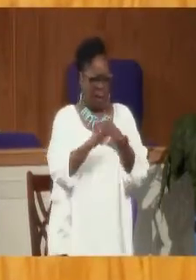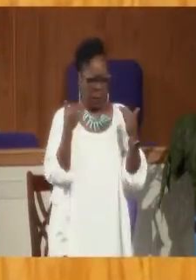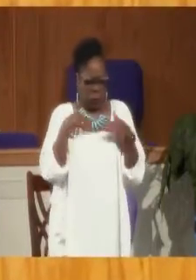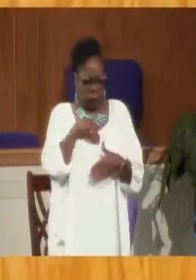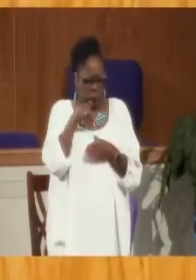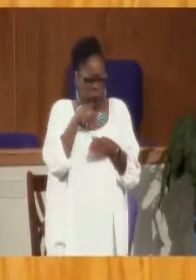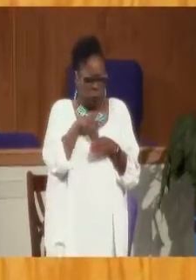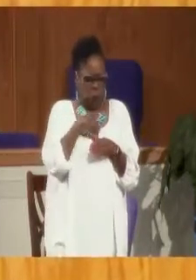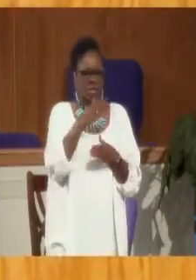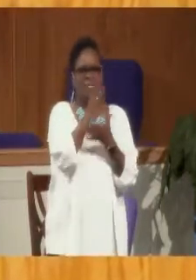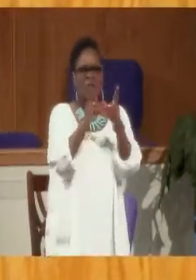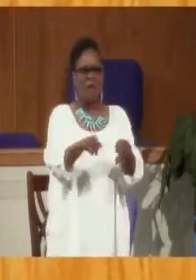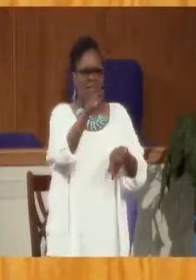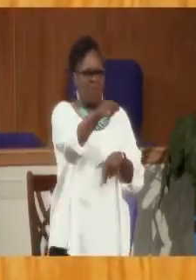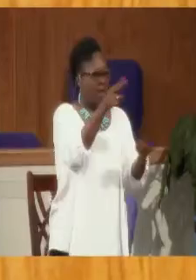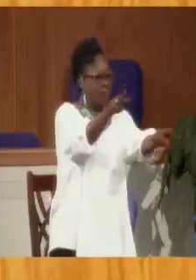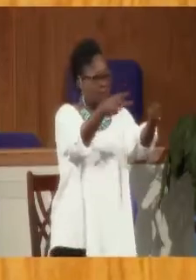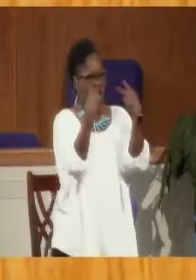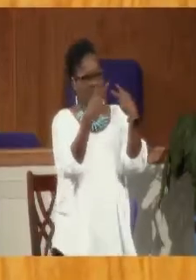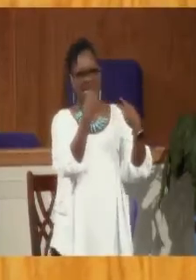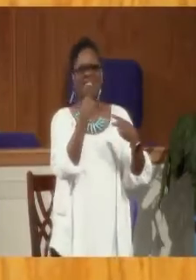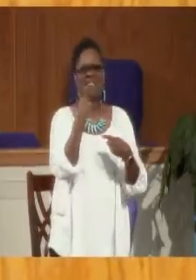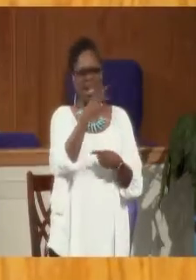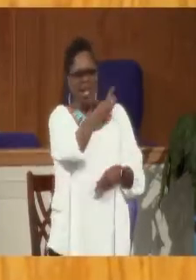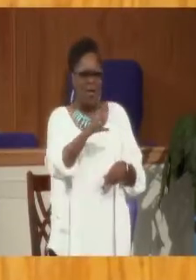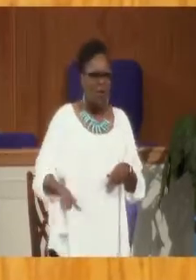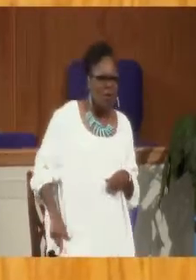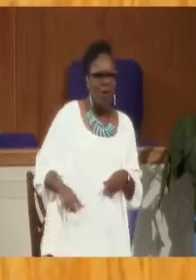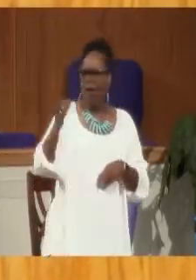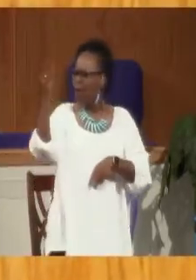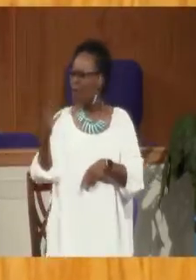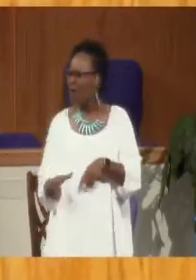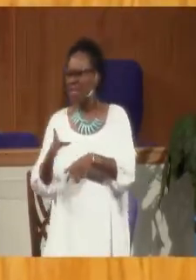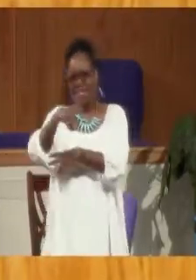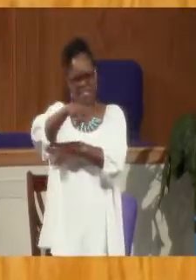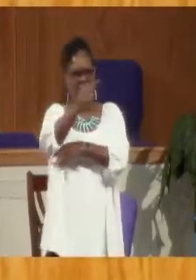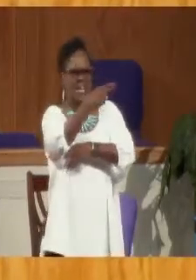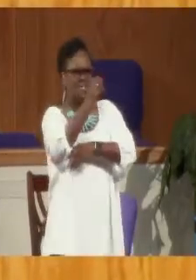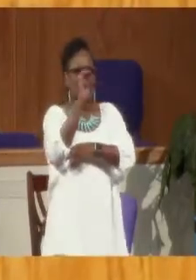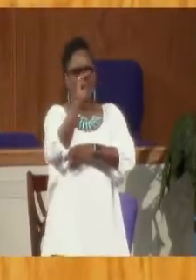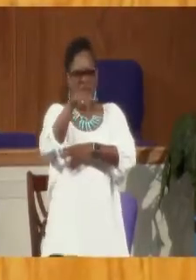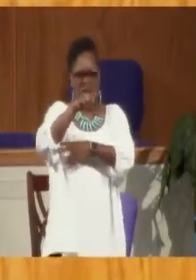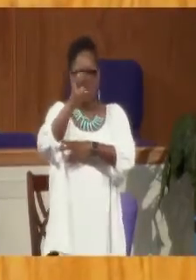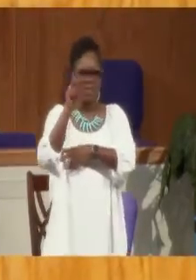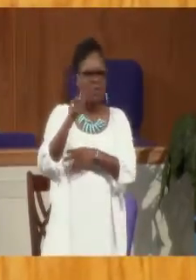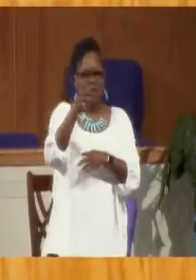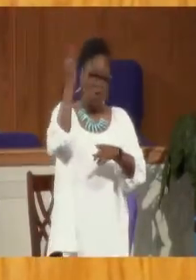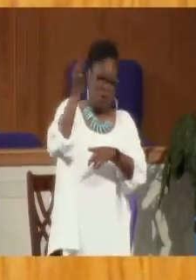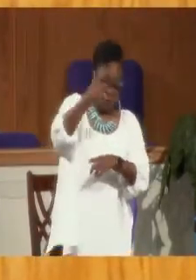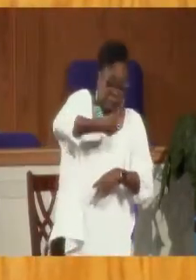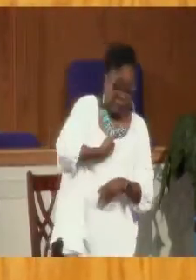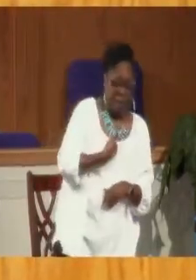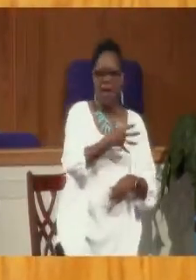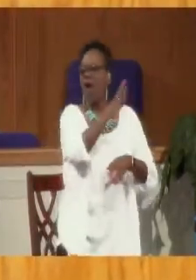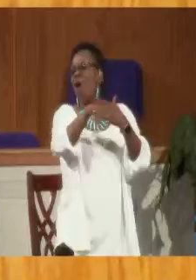there sitting out there watching me right now said, Lord, Pastor Thompson, you preached to me. Let me tell you, all of us have been in an alive place, but